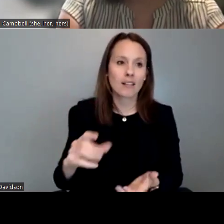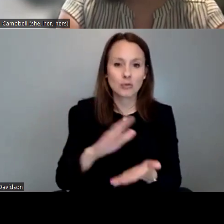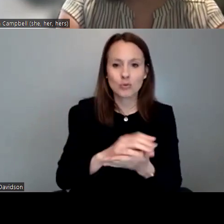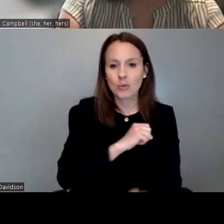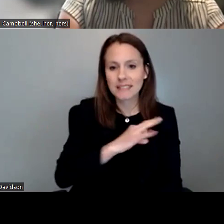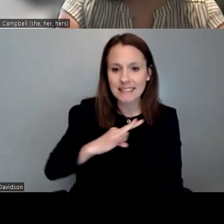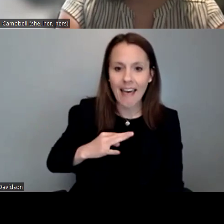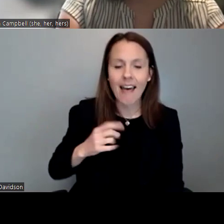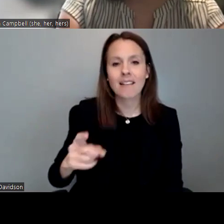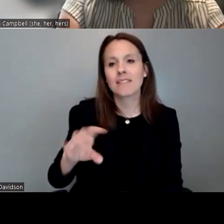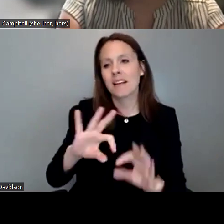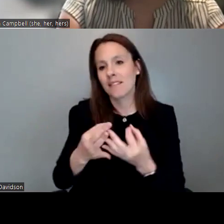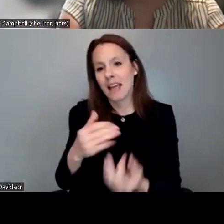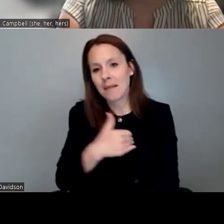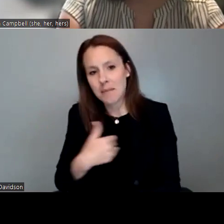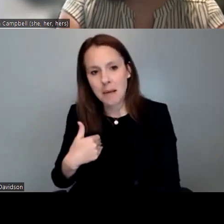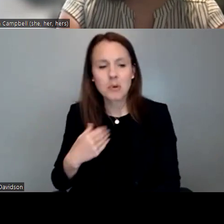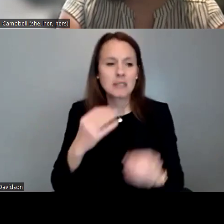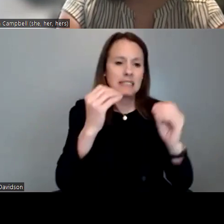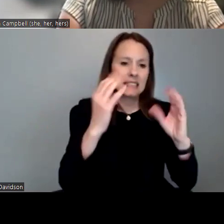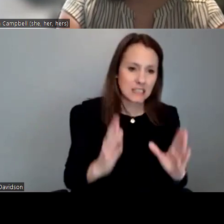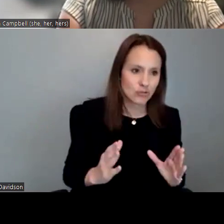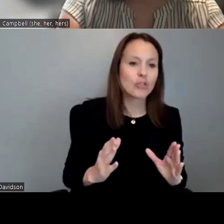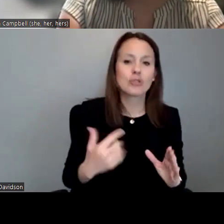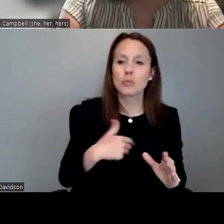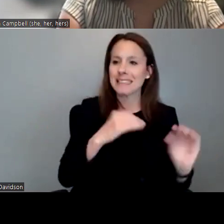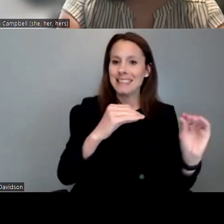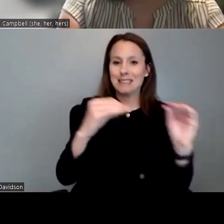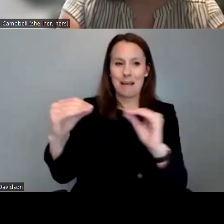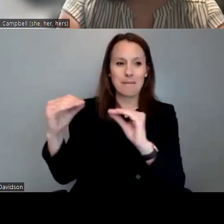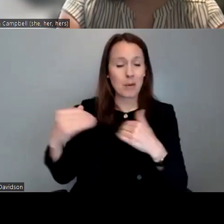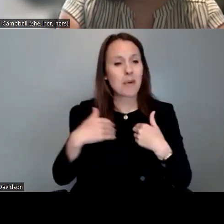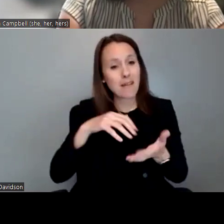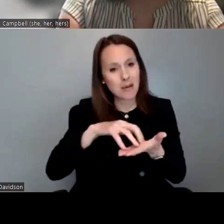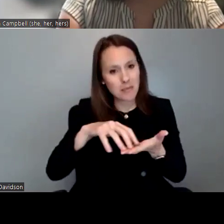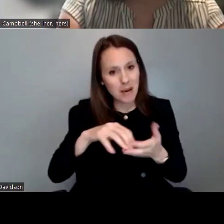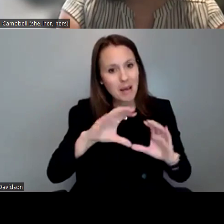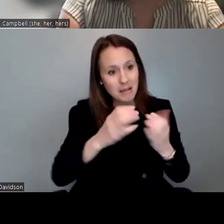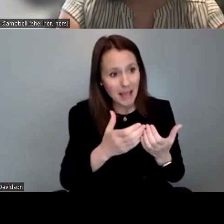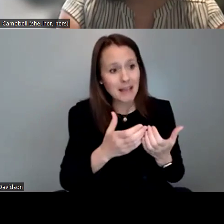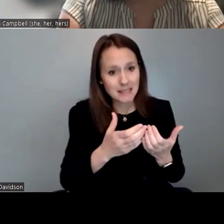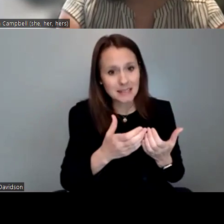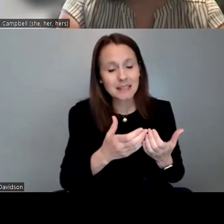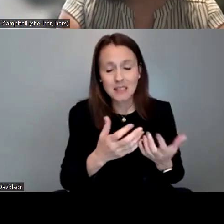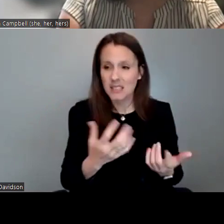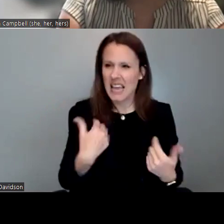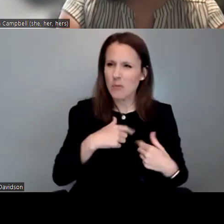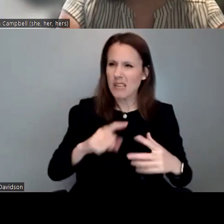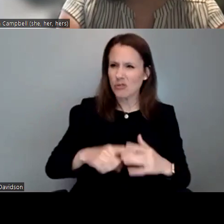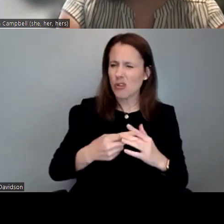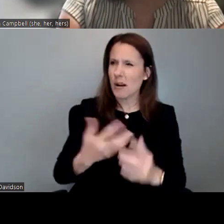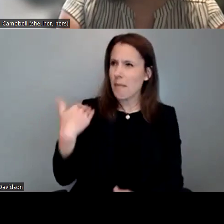family members, and teachers. So we have a regional Braille class or just Braille classes. And we started this back